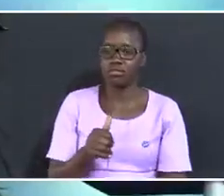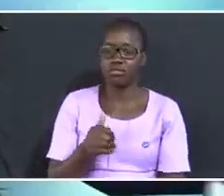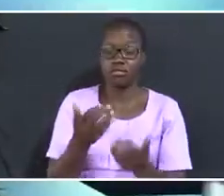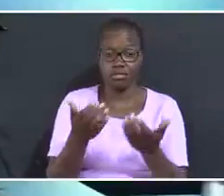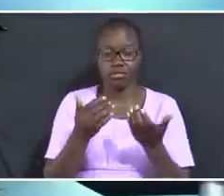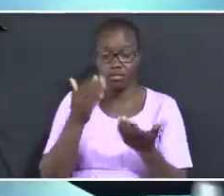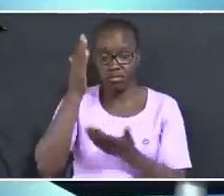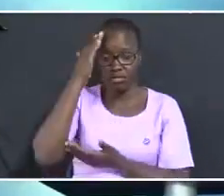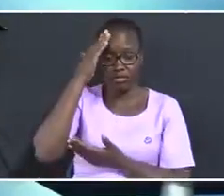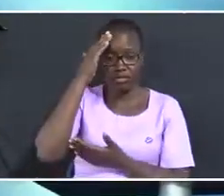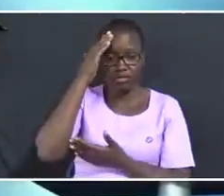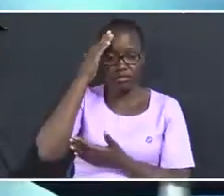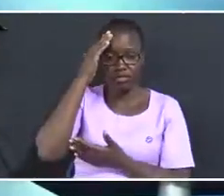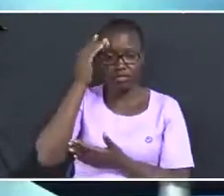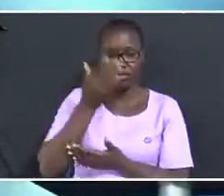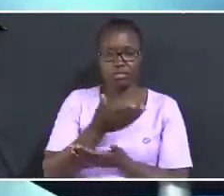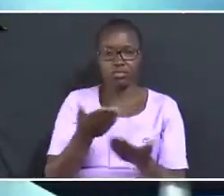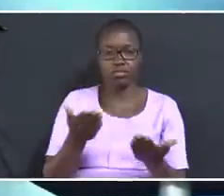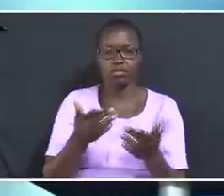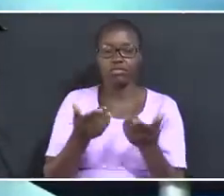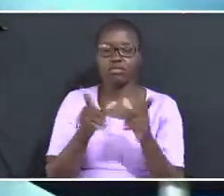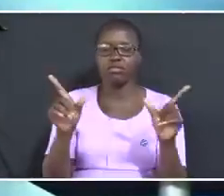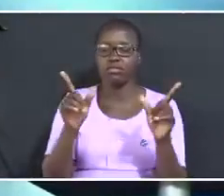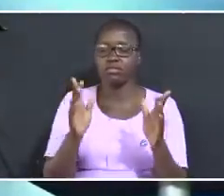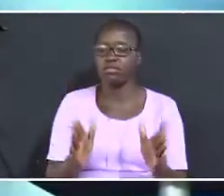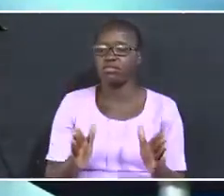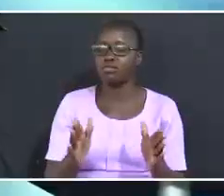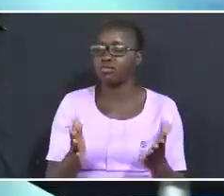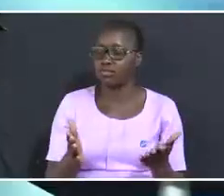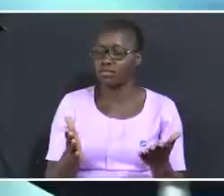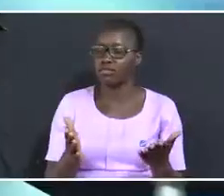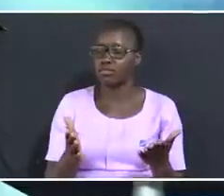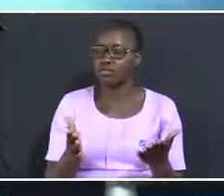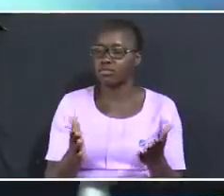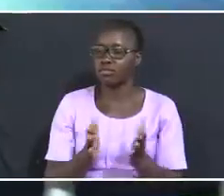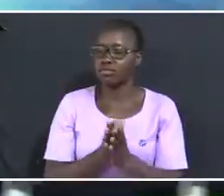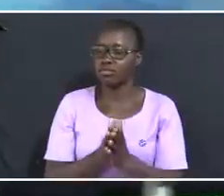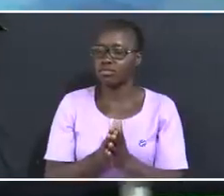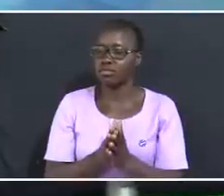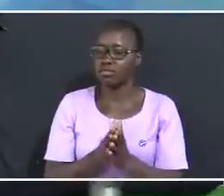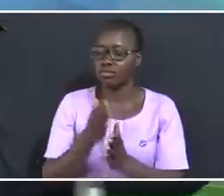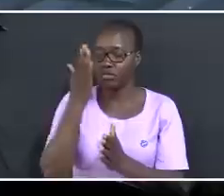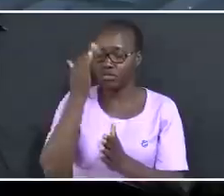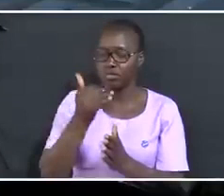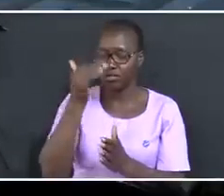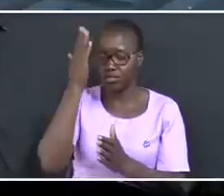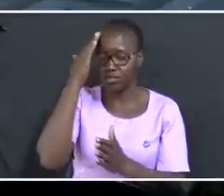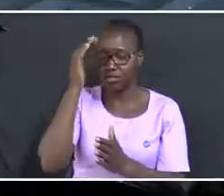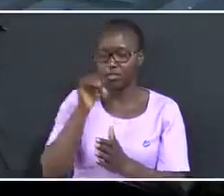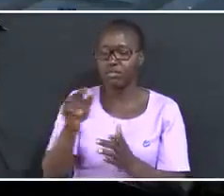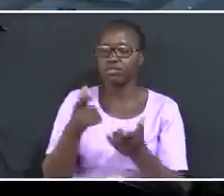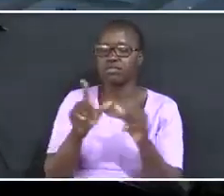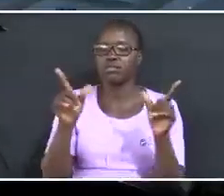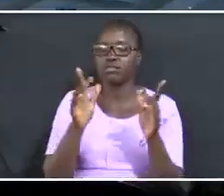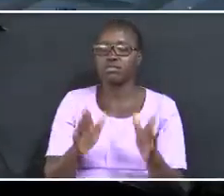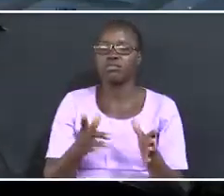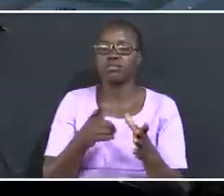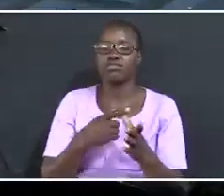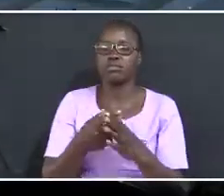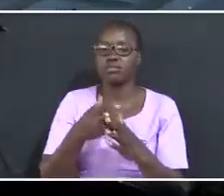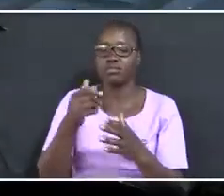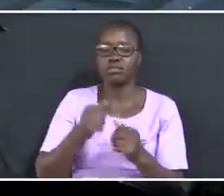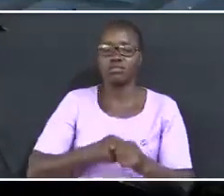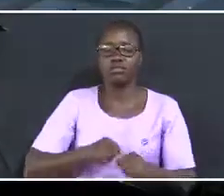need to know this liberty. It is by knowing this liberty, then you will